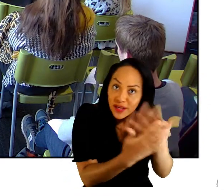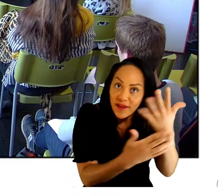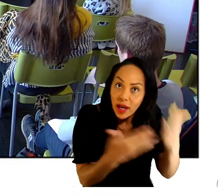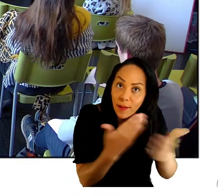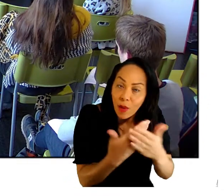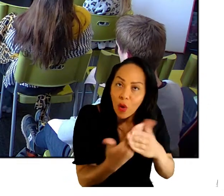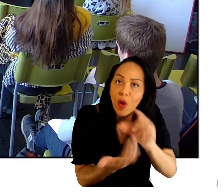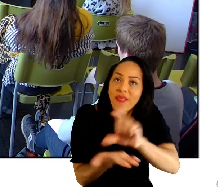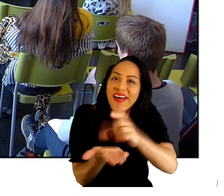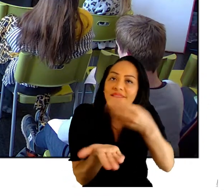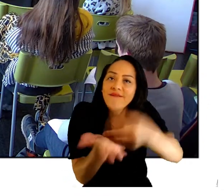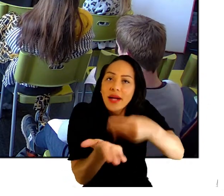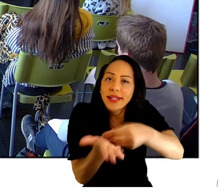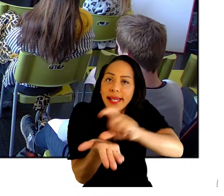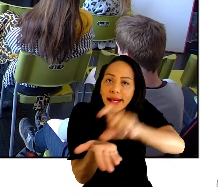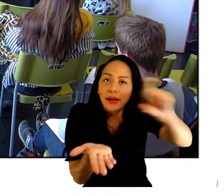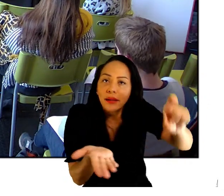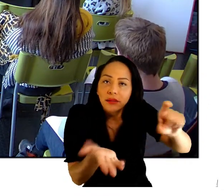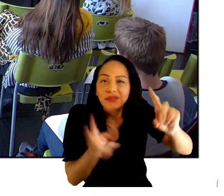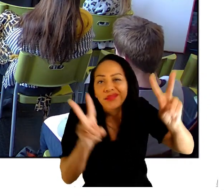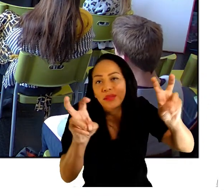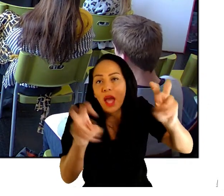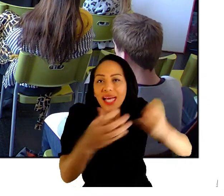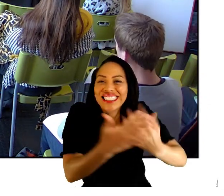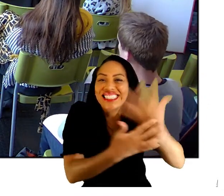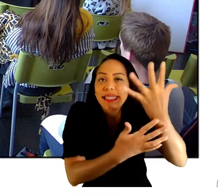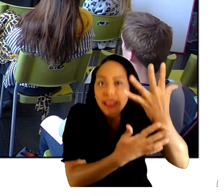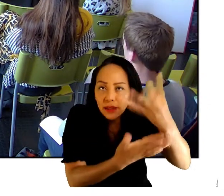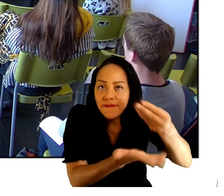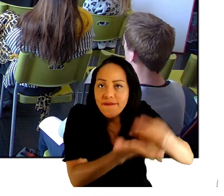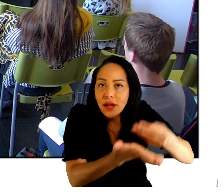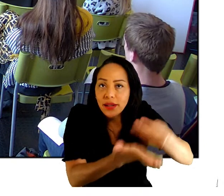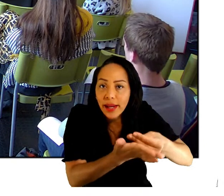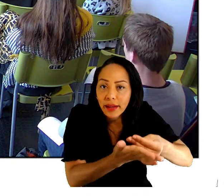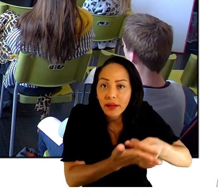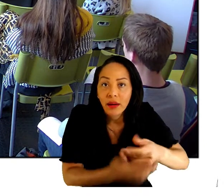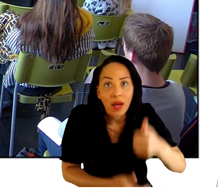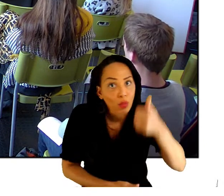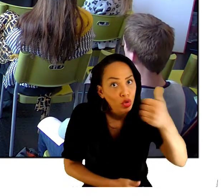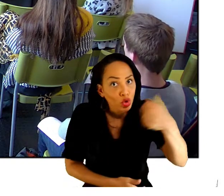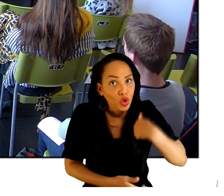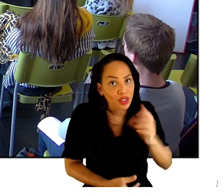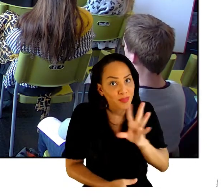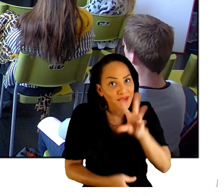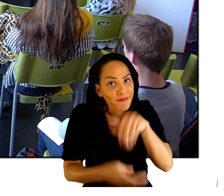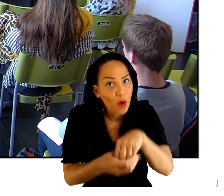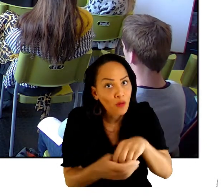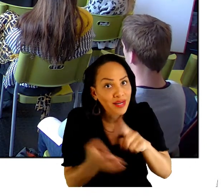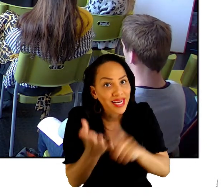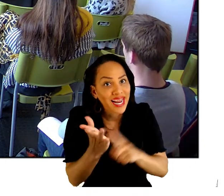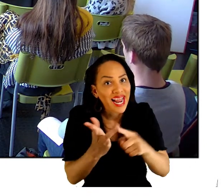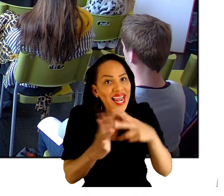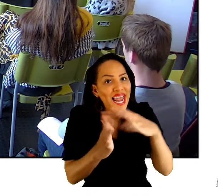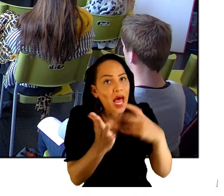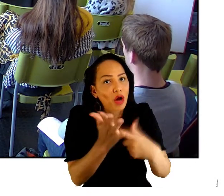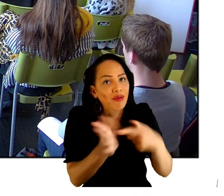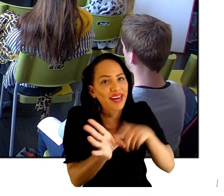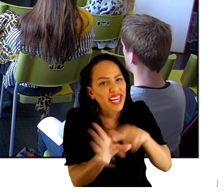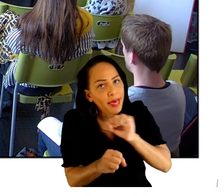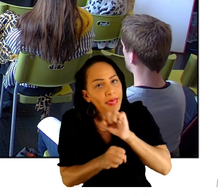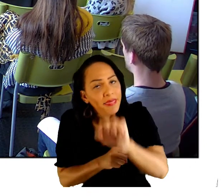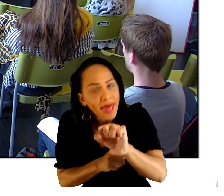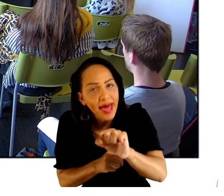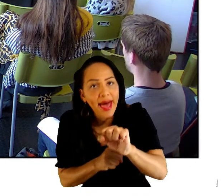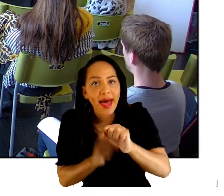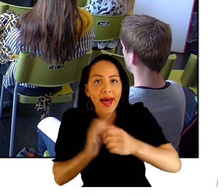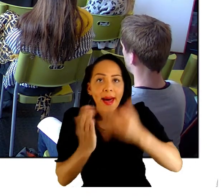Council application. Yeah. It was good to be part of the Lowry's program also because they put a